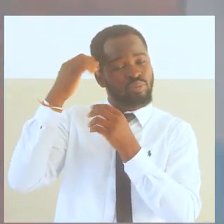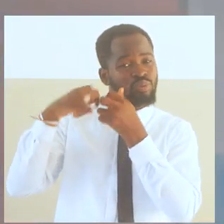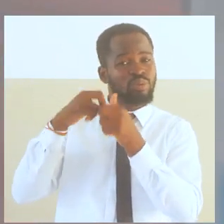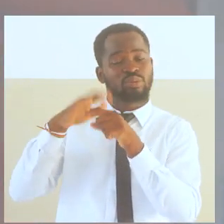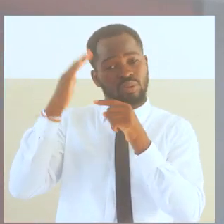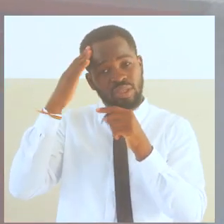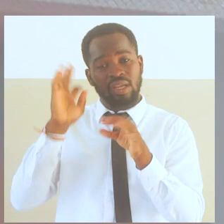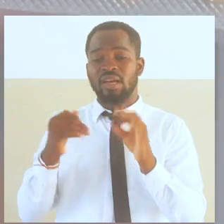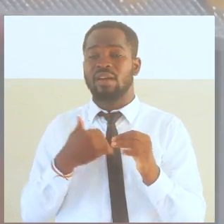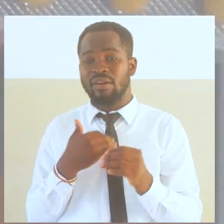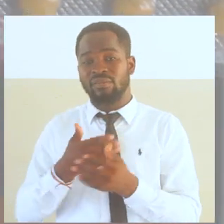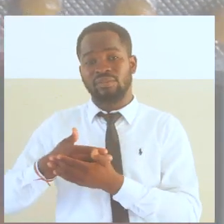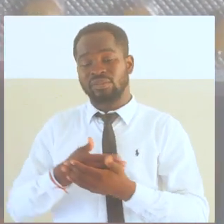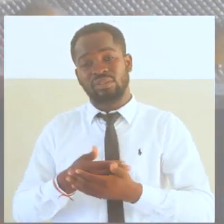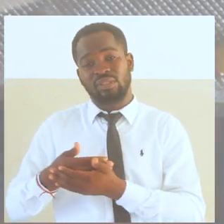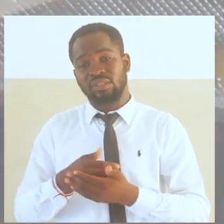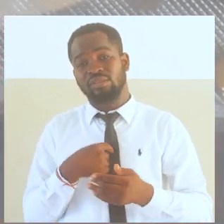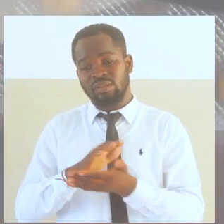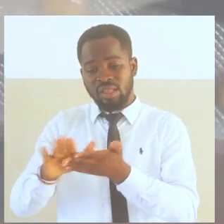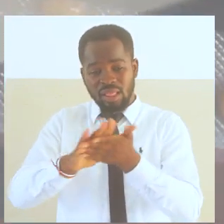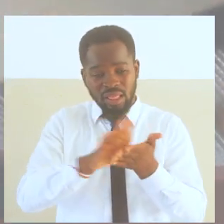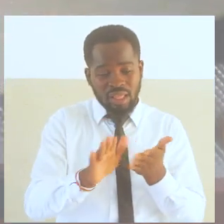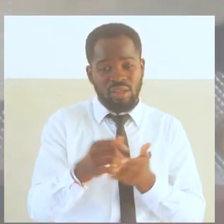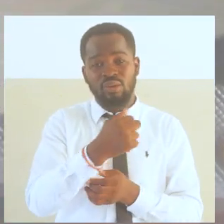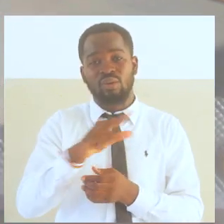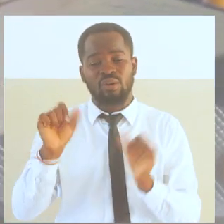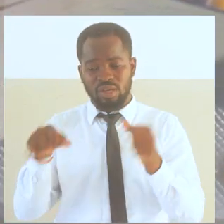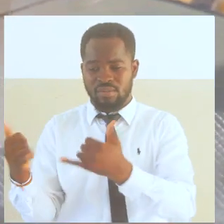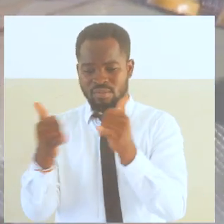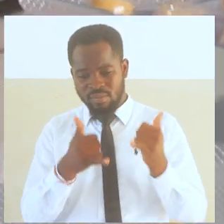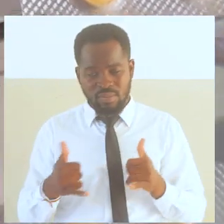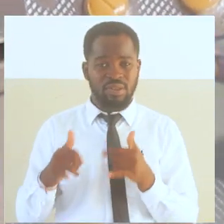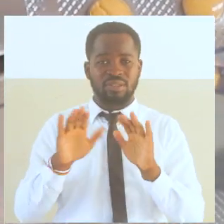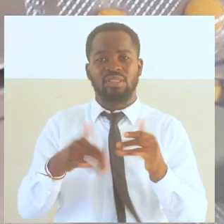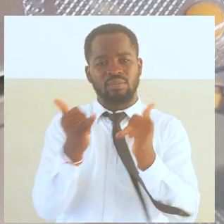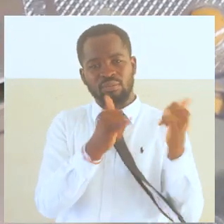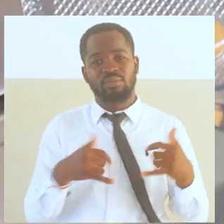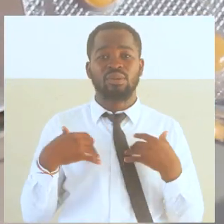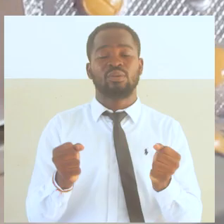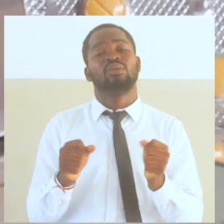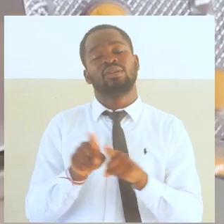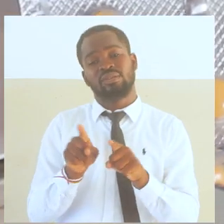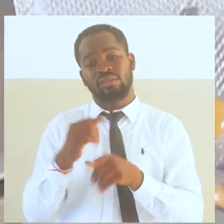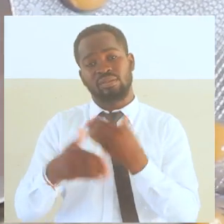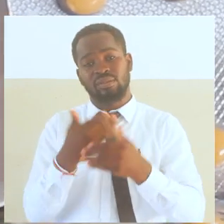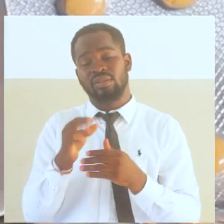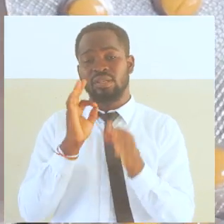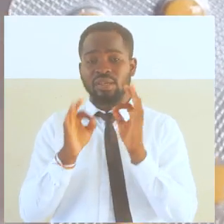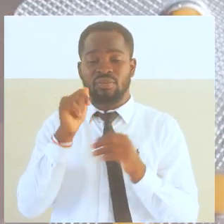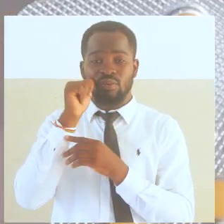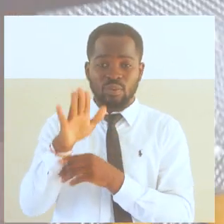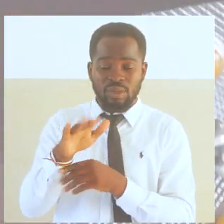acid daily, they would be reducing up to 70% the chance of producing children with spina bifida